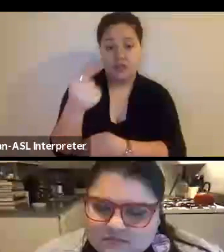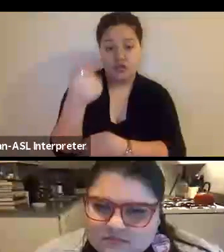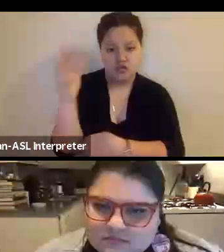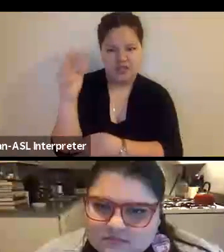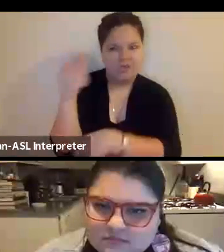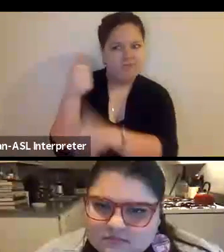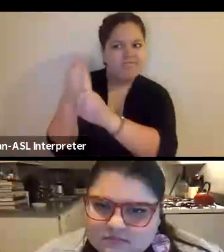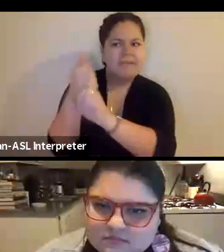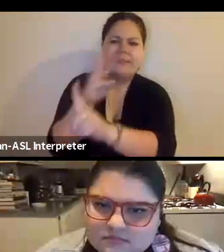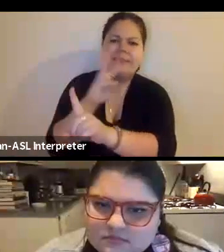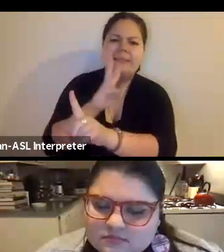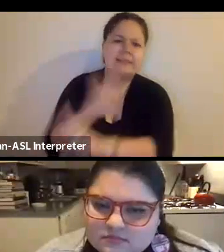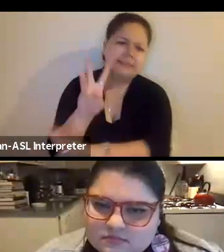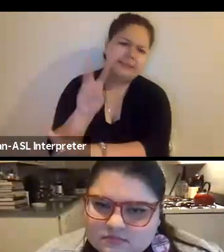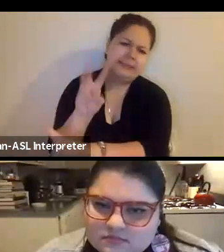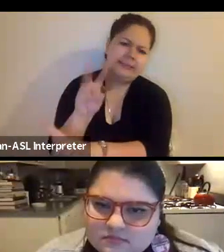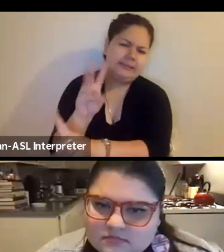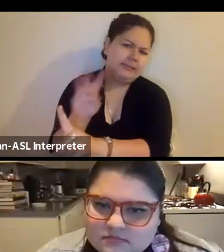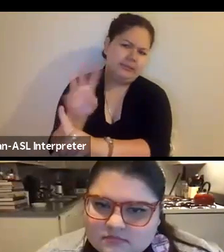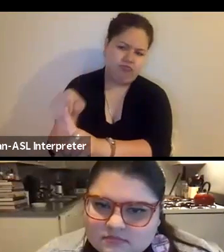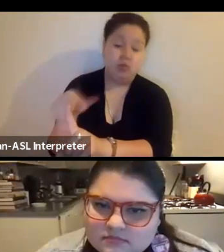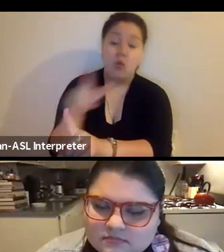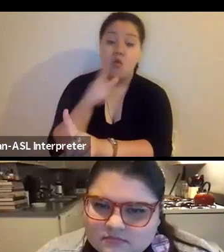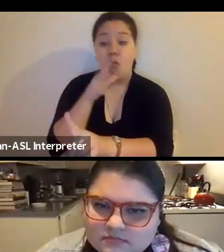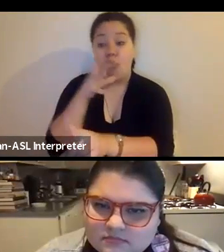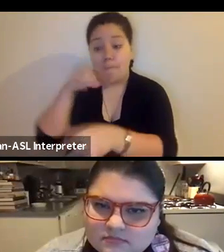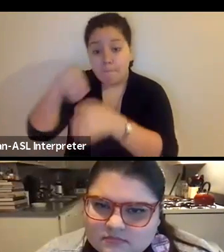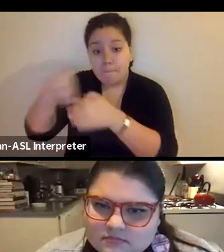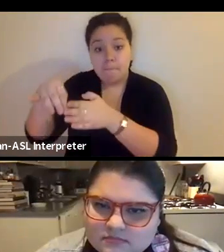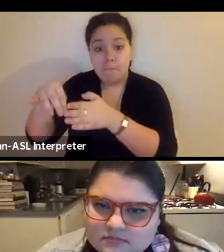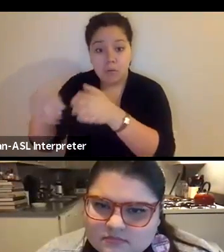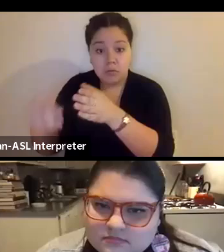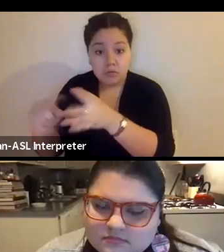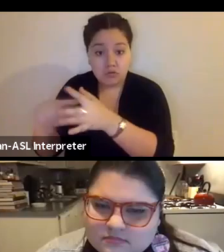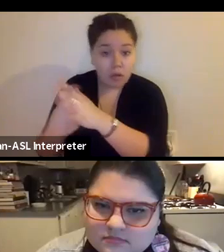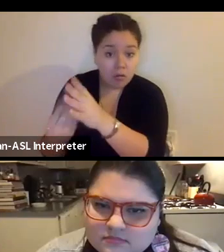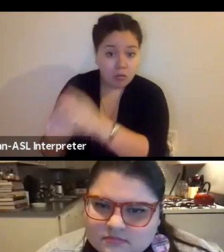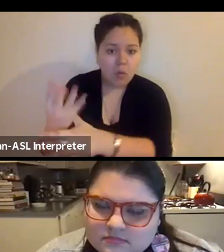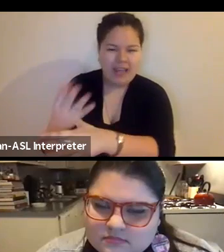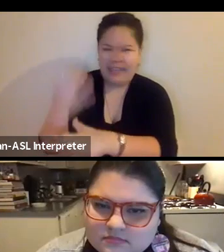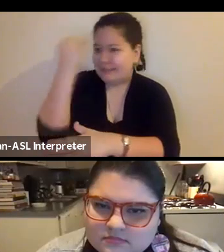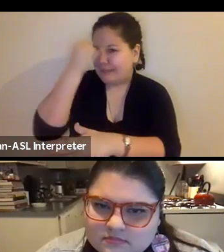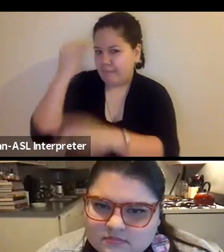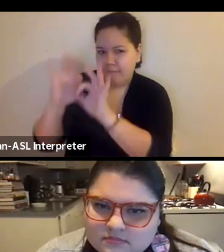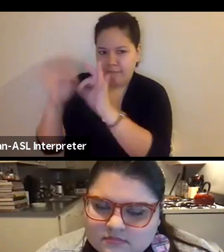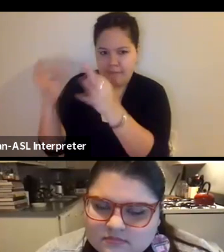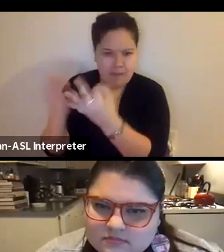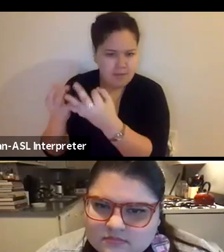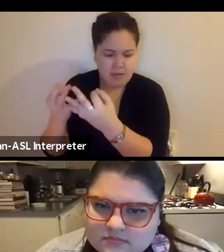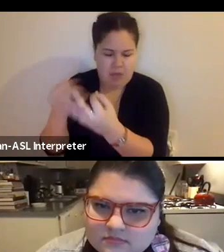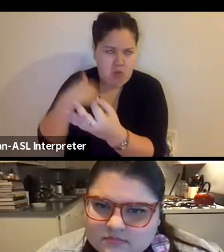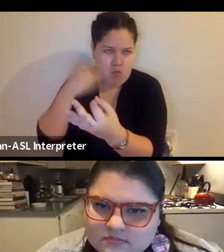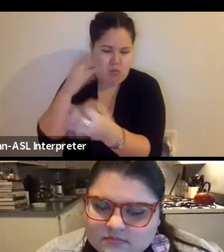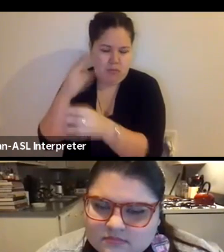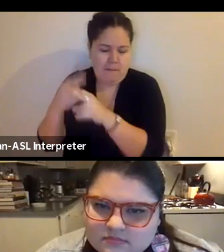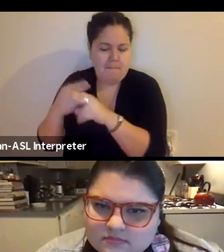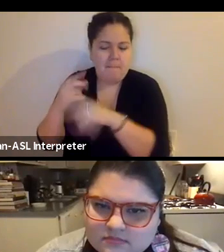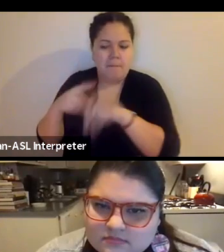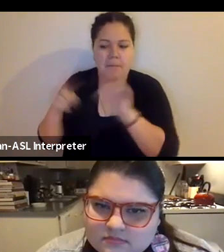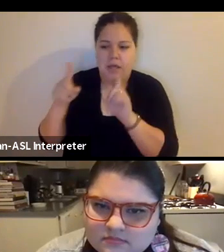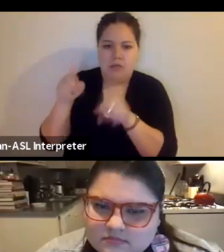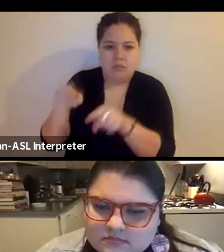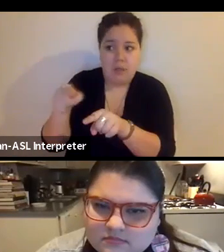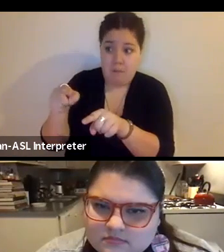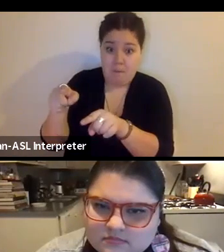And it was planted by an Italian family whose name I don't know, in a neighborhood that used to be entirely in